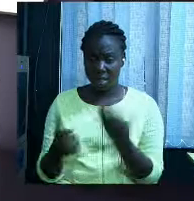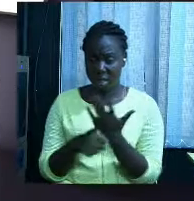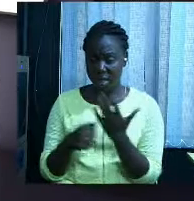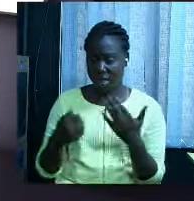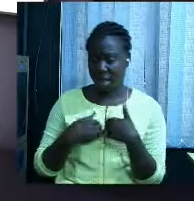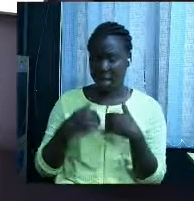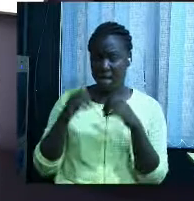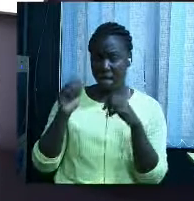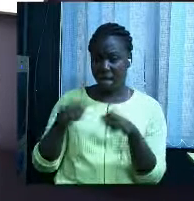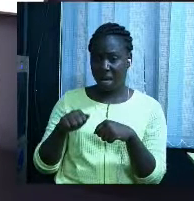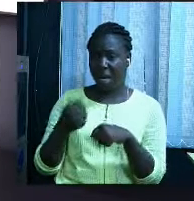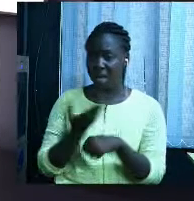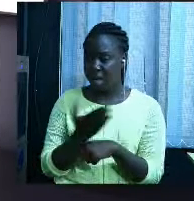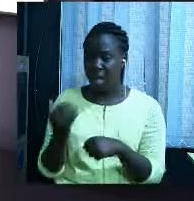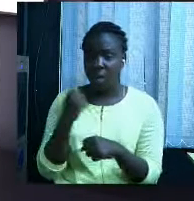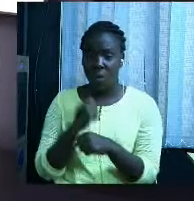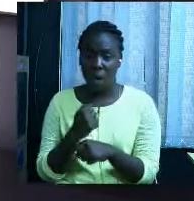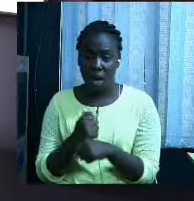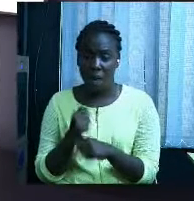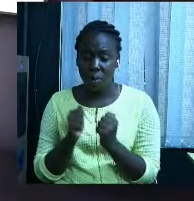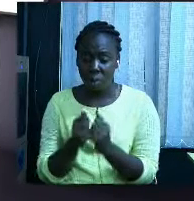Can they work with what they have?